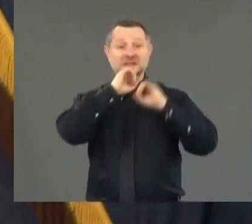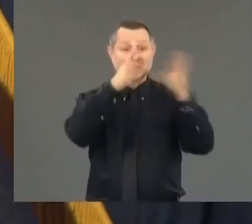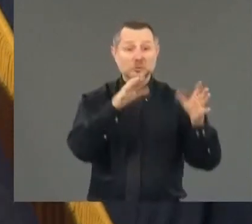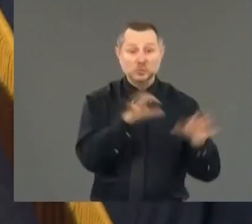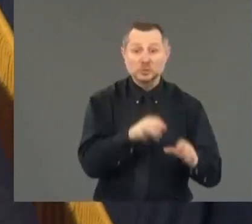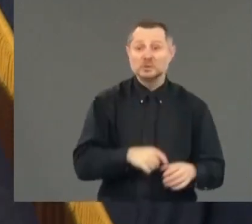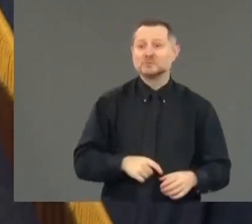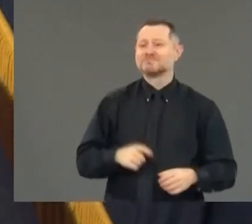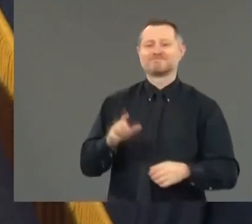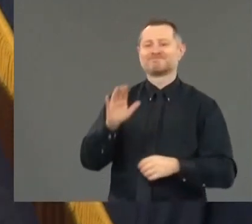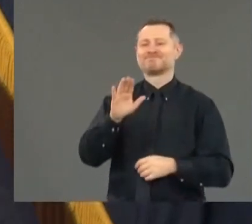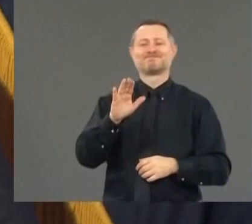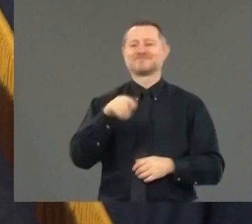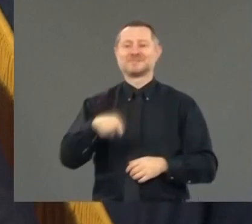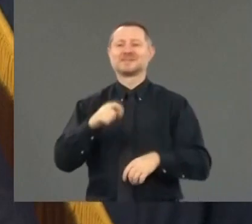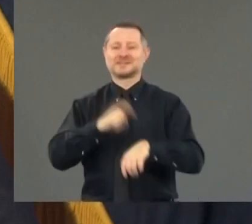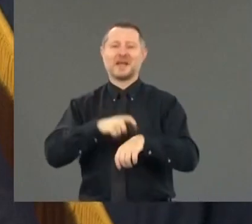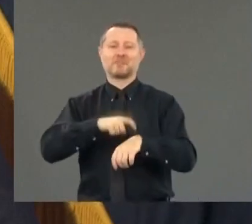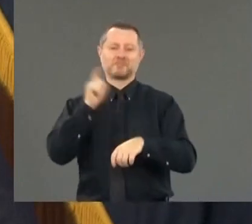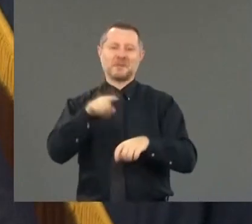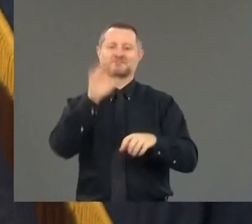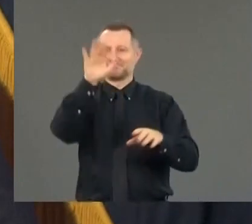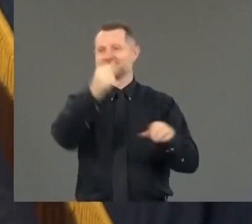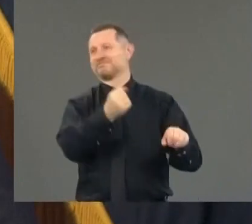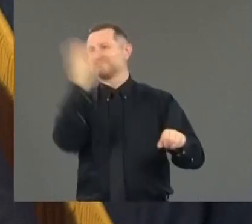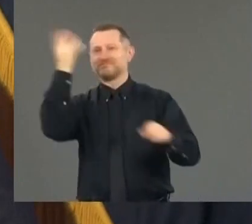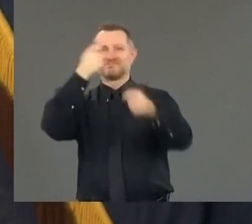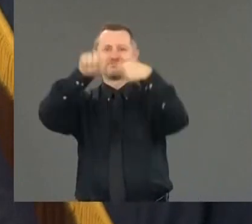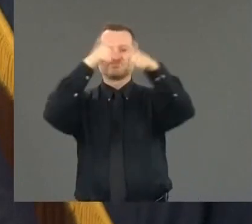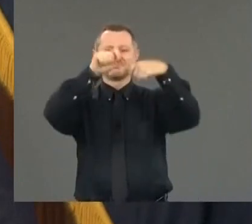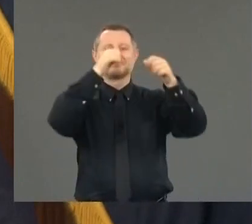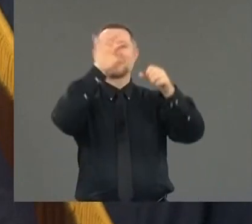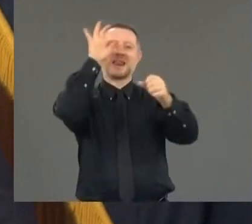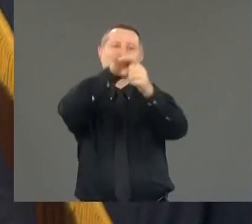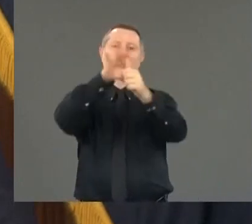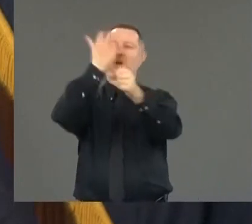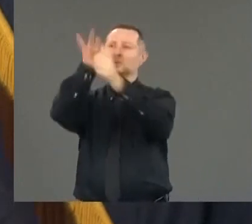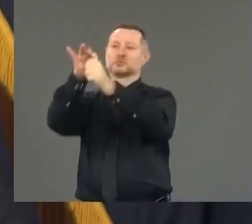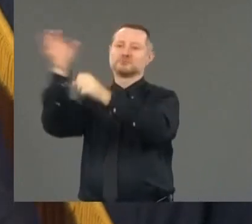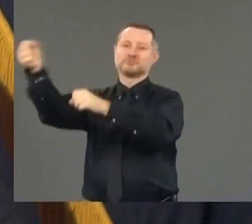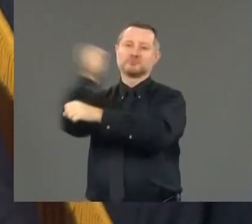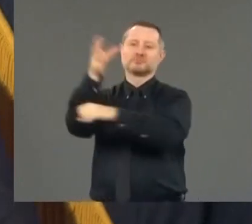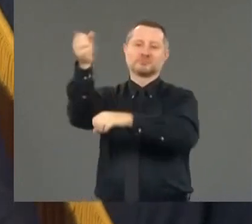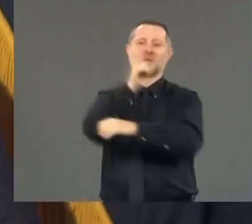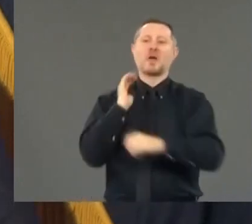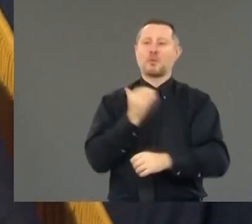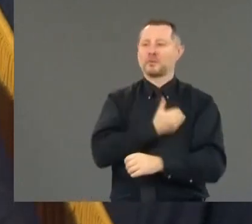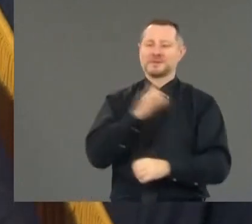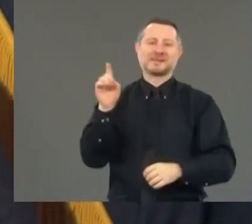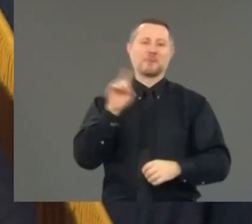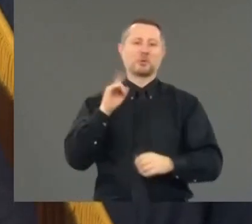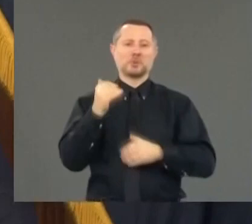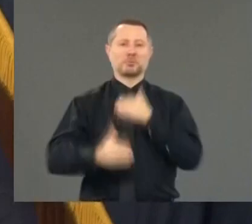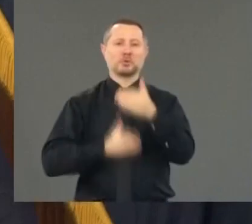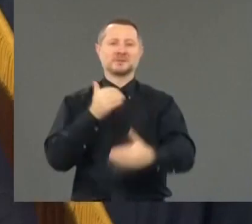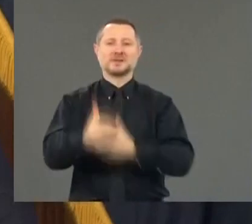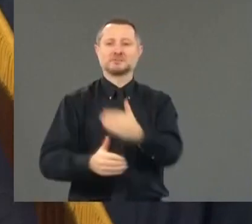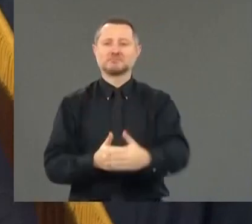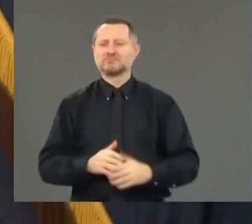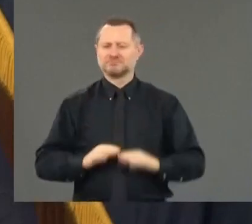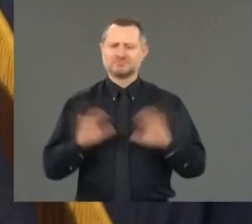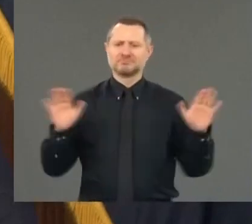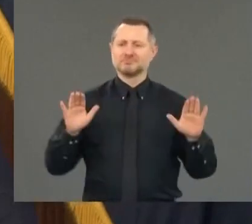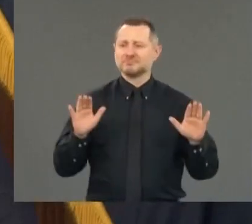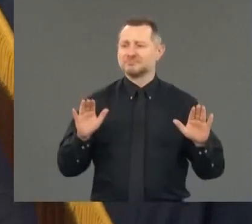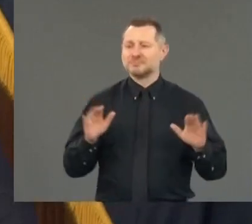say, I'm going to vote you out. That's how this works. And people win at